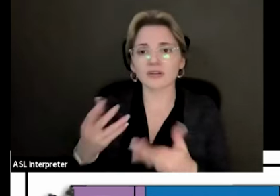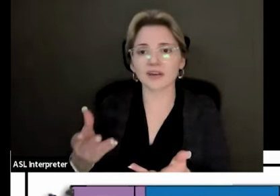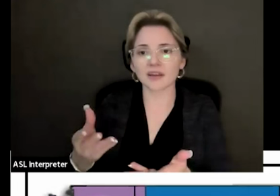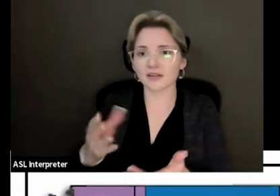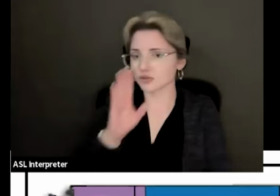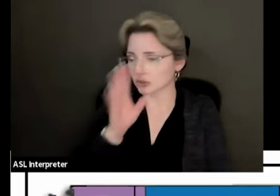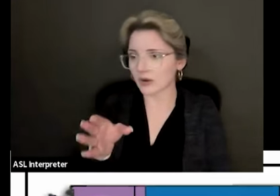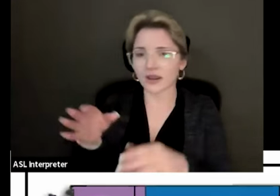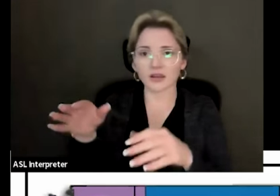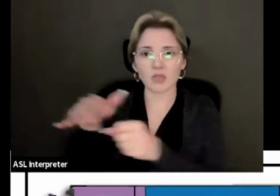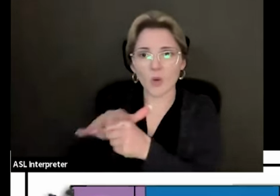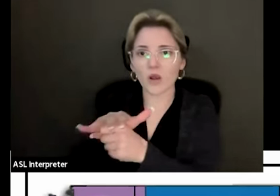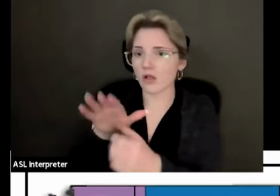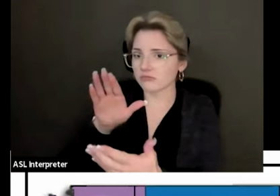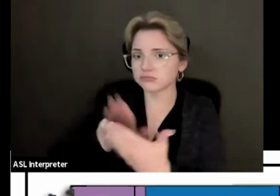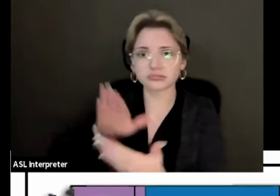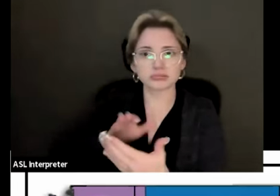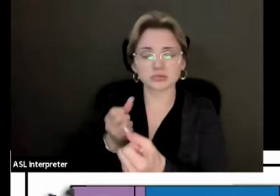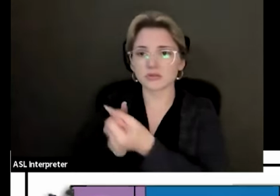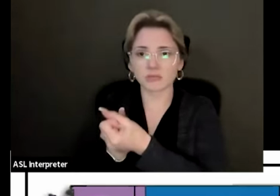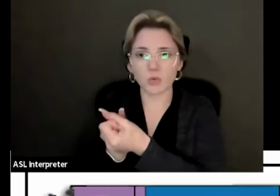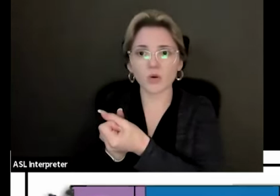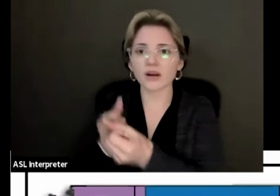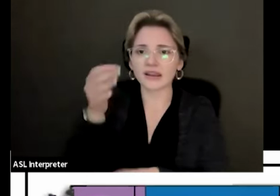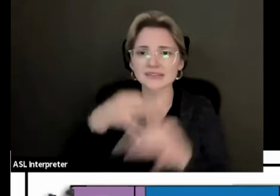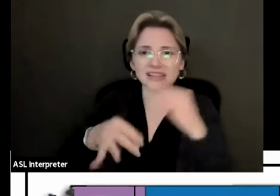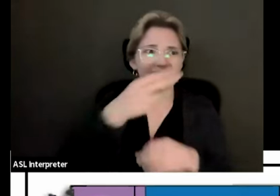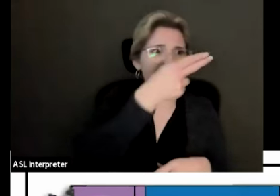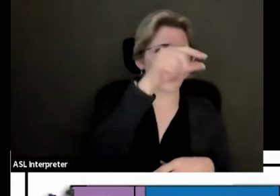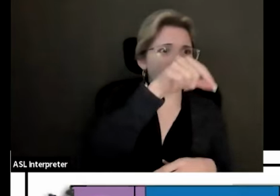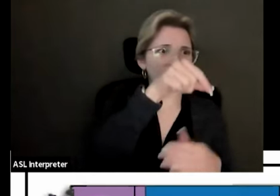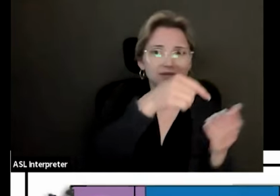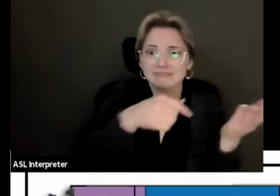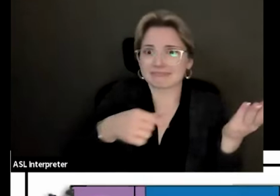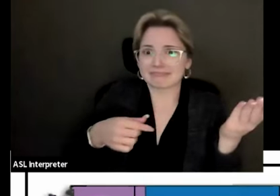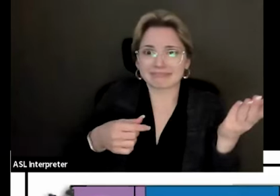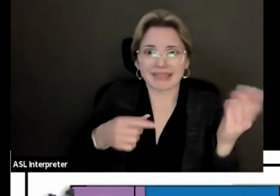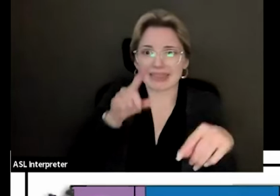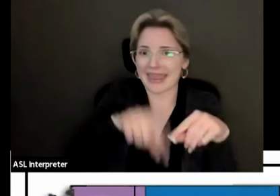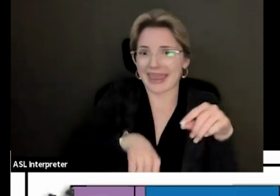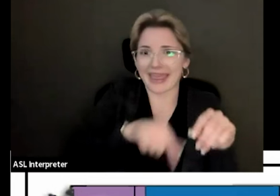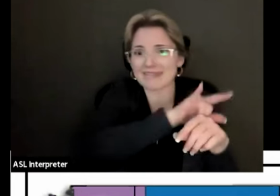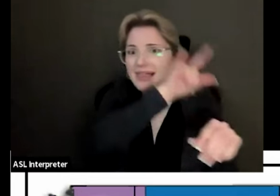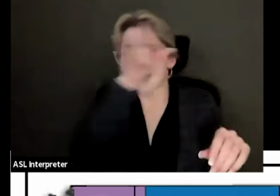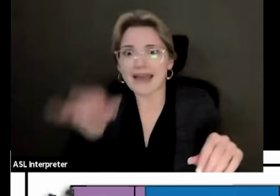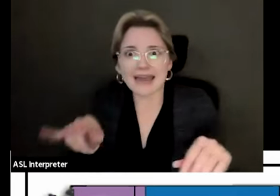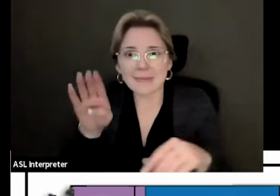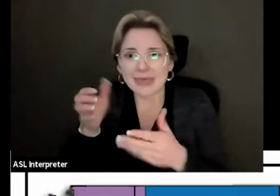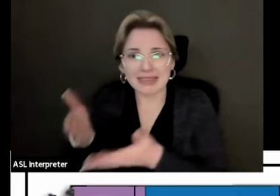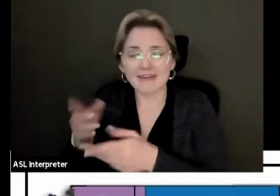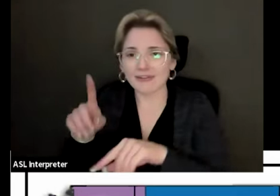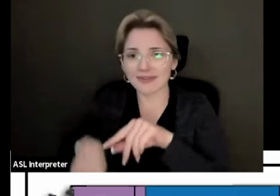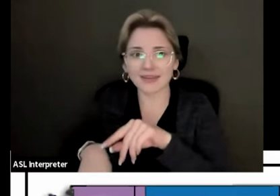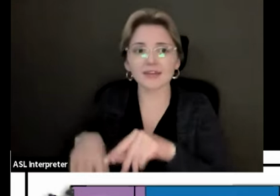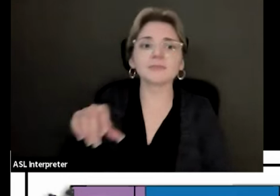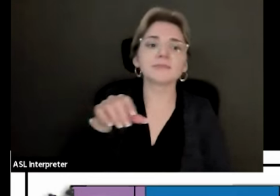trying to navigate HUD, because those people are going to know who locally is the right contact. And then our HUD.gov/states may